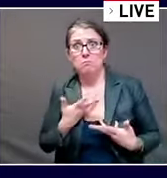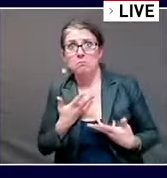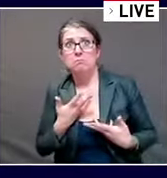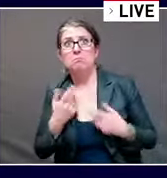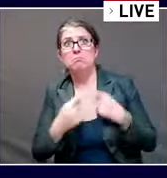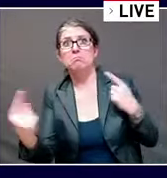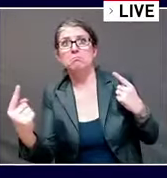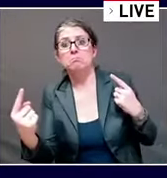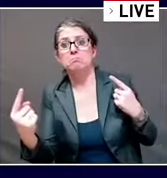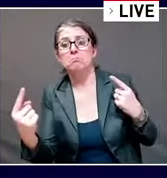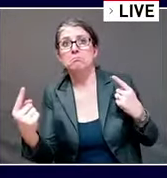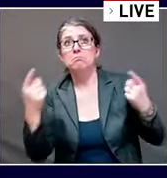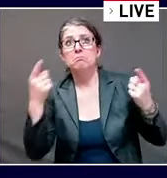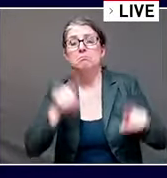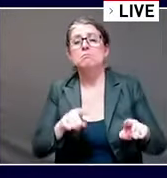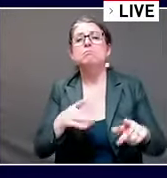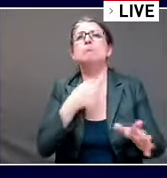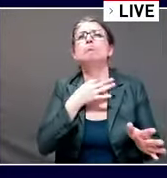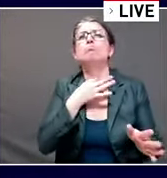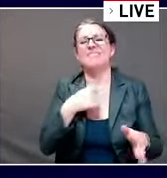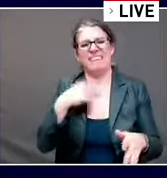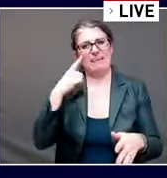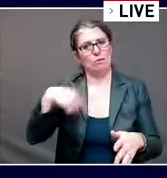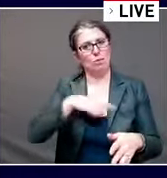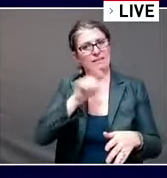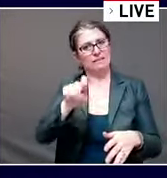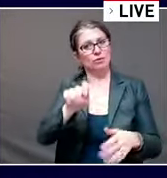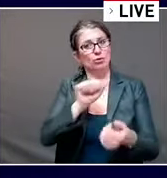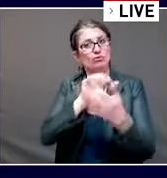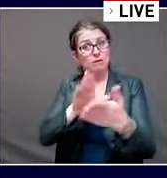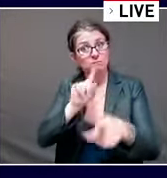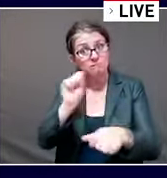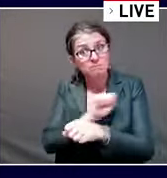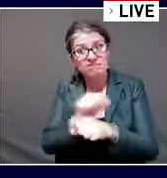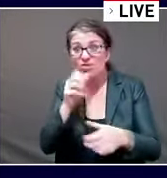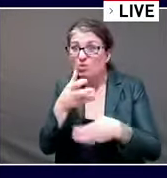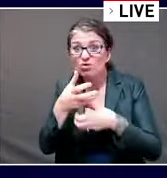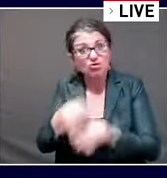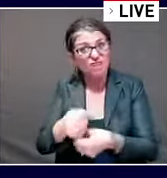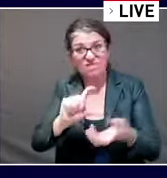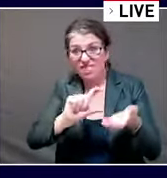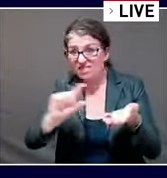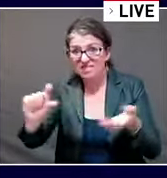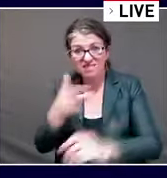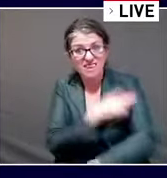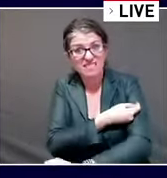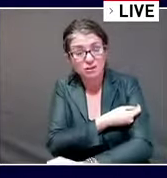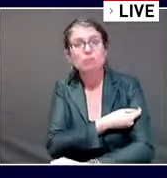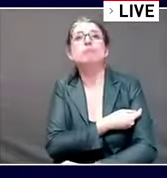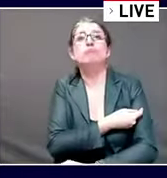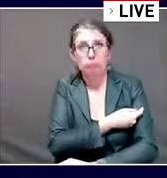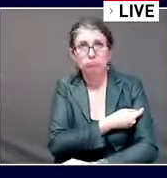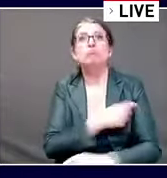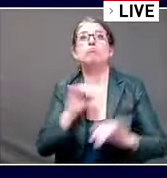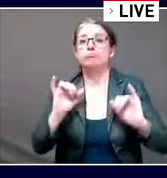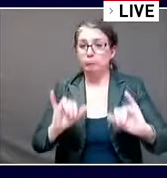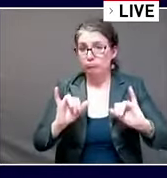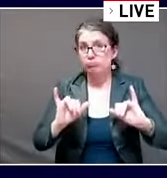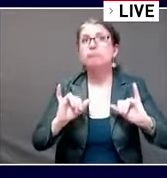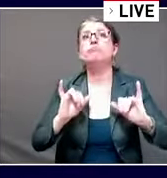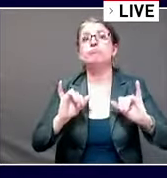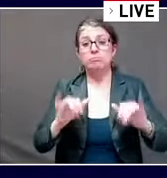this discussion automatically stigmatizing folks who don't see the vaccine the way I do. And so I'm going to try to talk